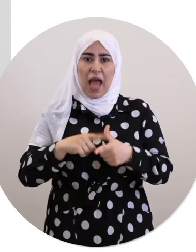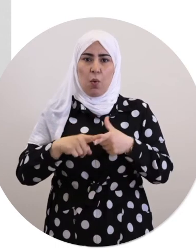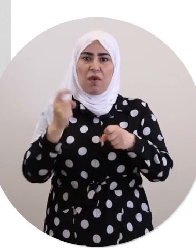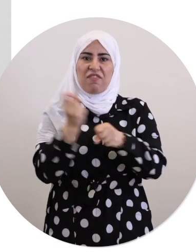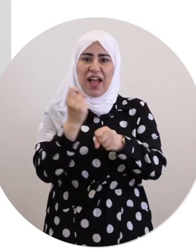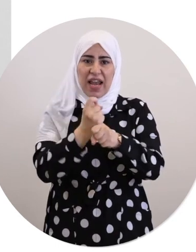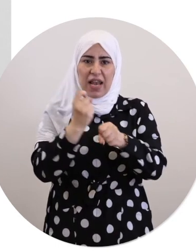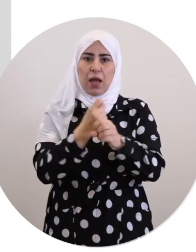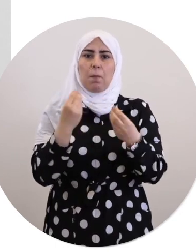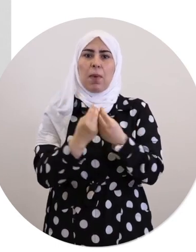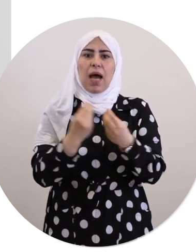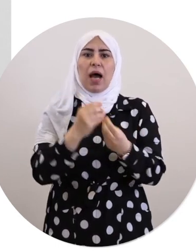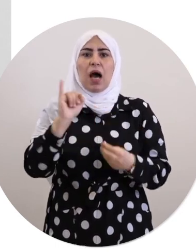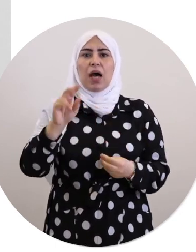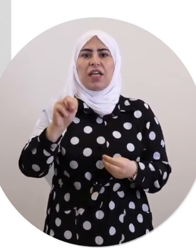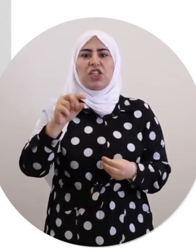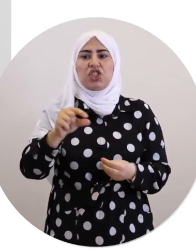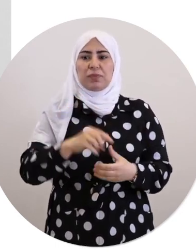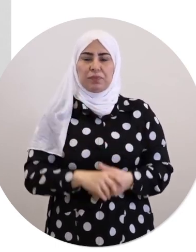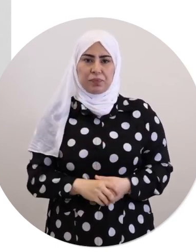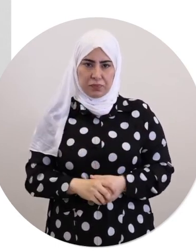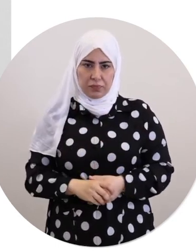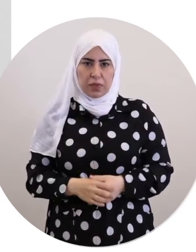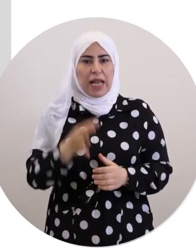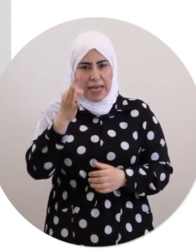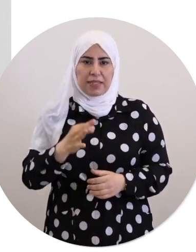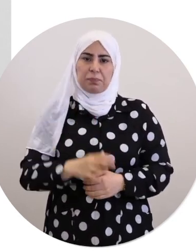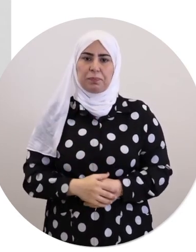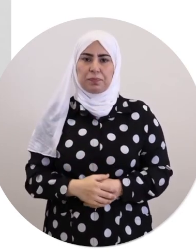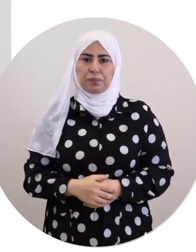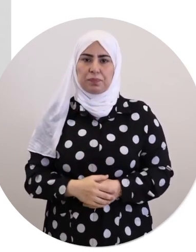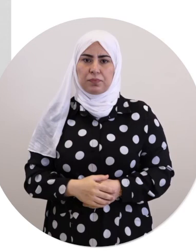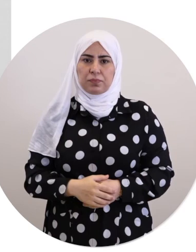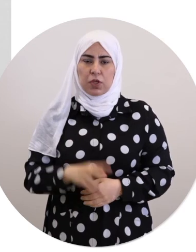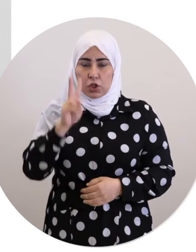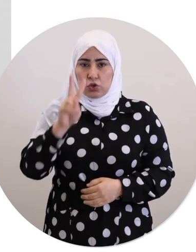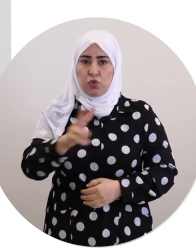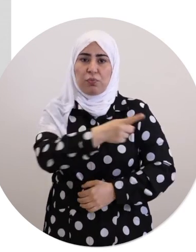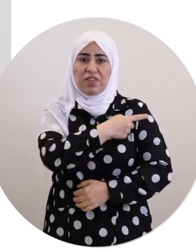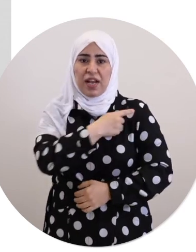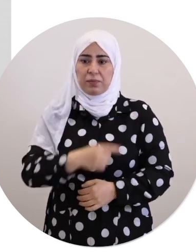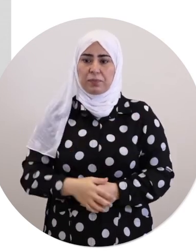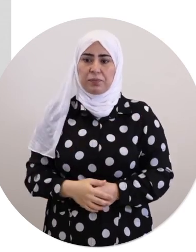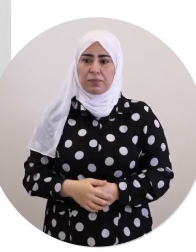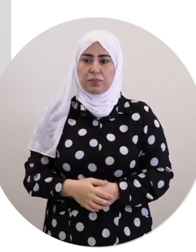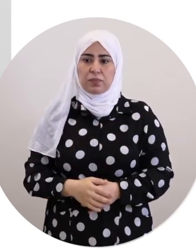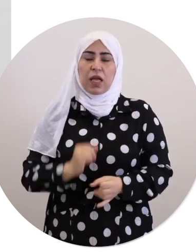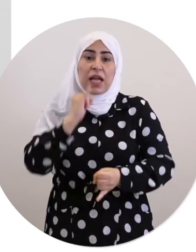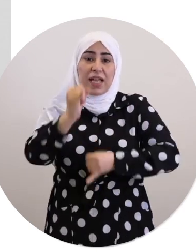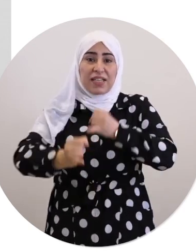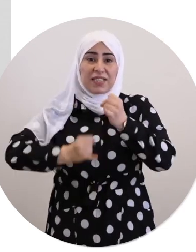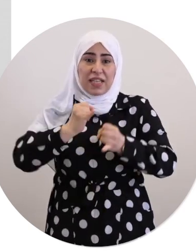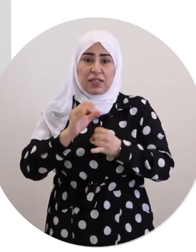you should diet. Instead of watching TV, read a book. So the examples we have here are,